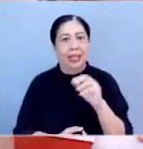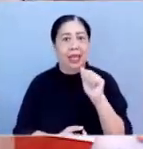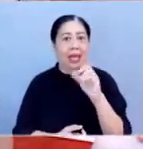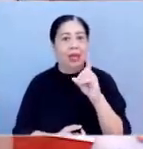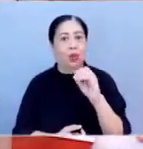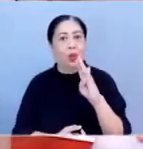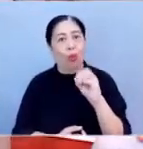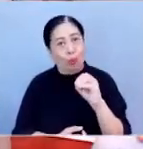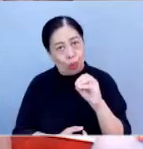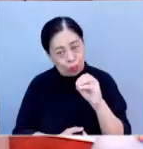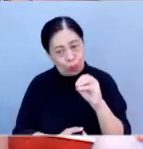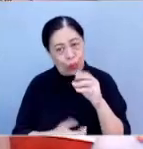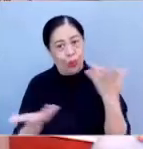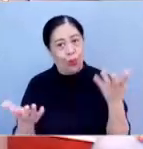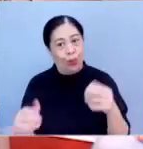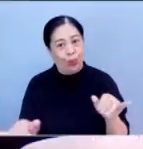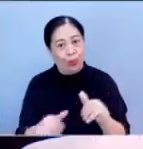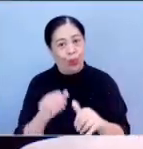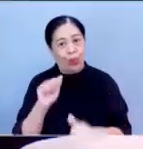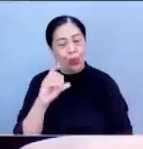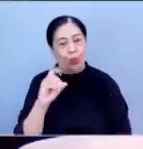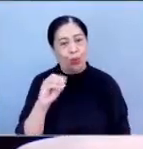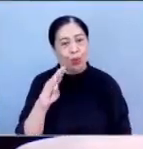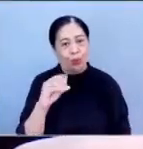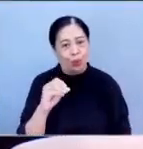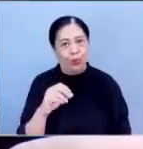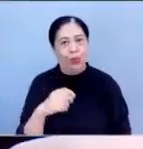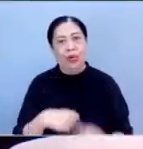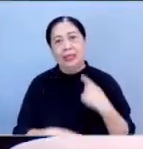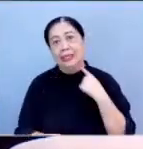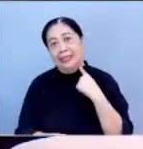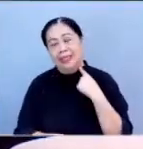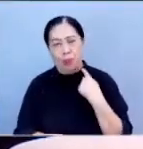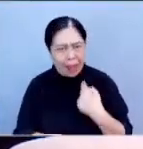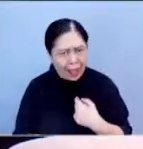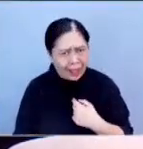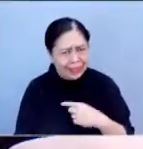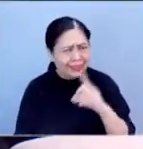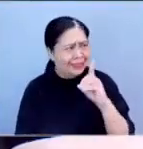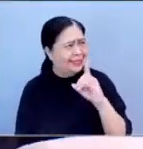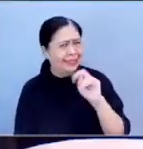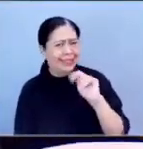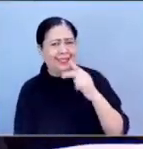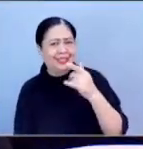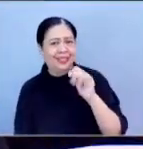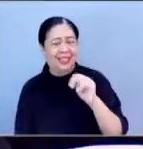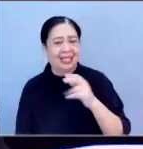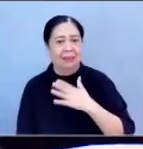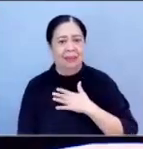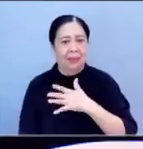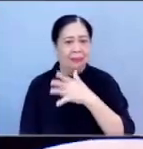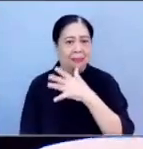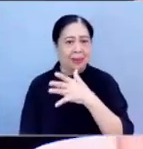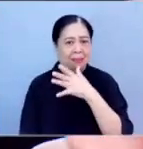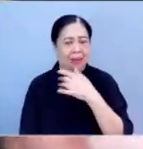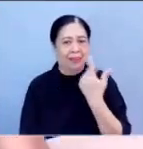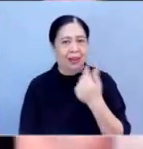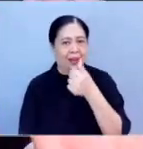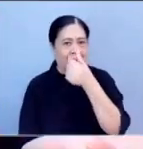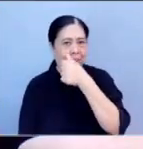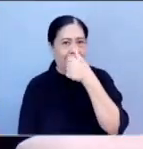is obviously amazing. Dinuguan is beautiful. My mom's Polish, so we